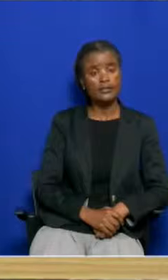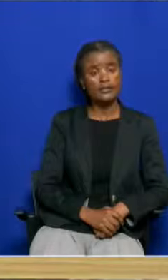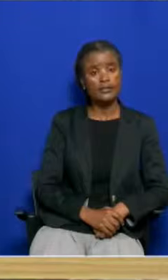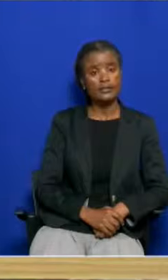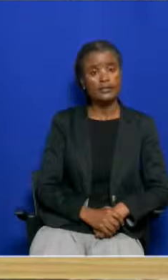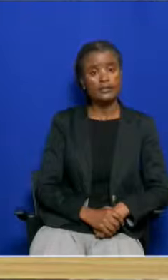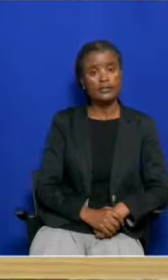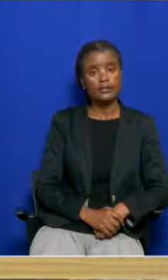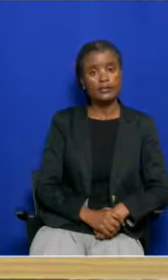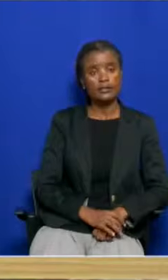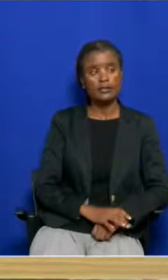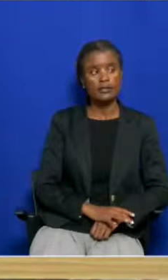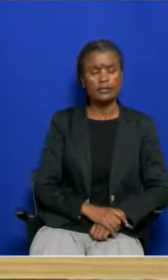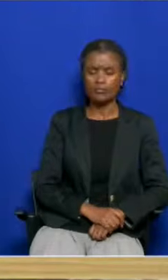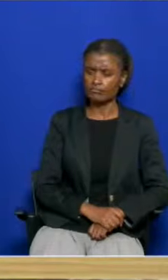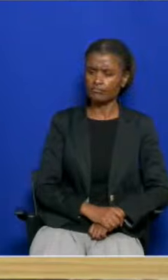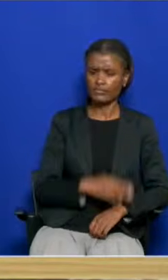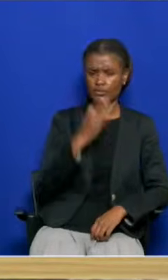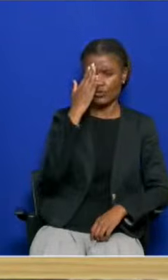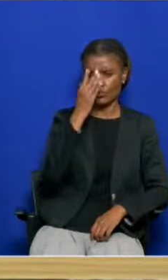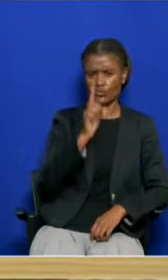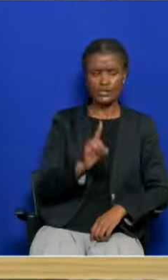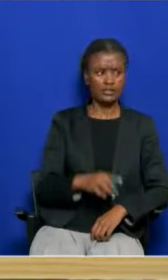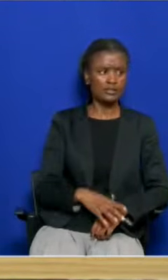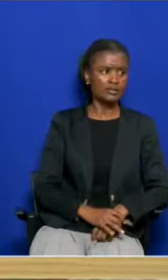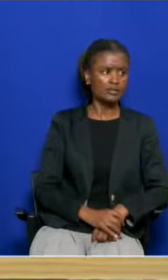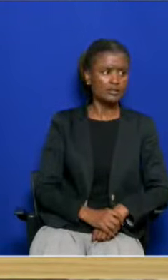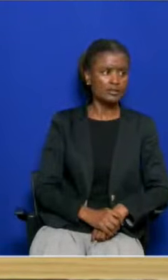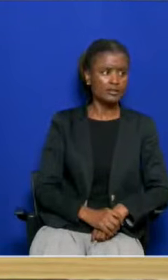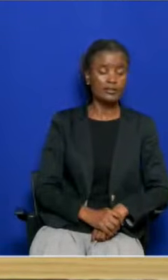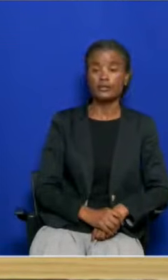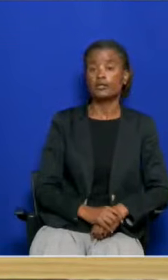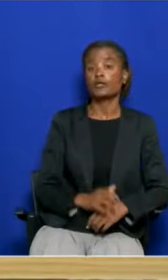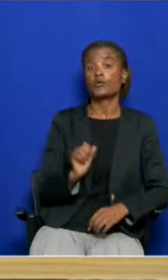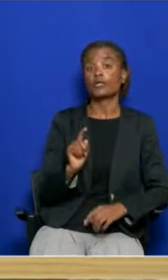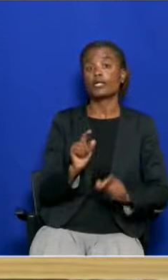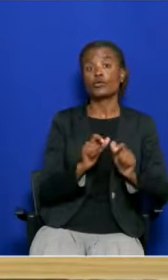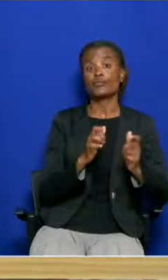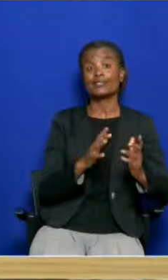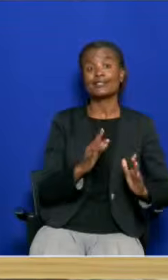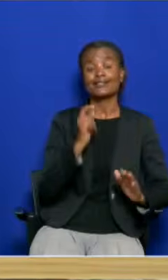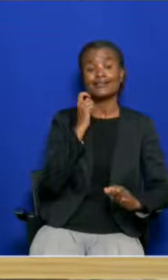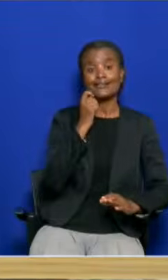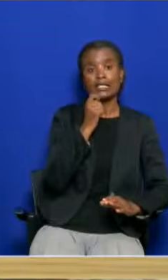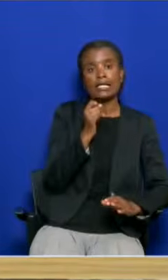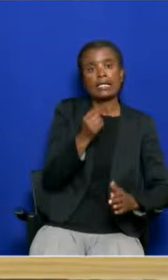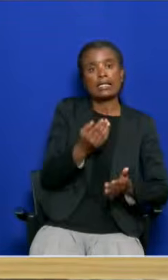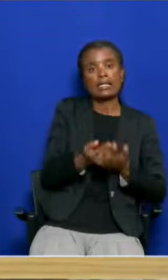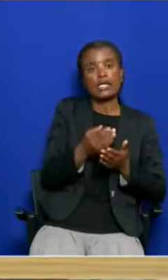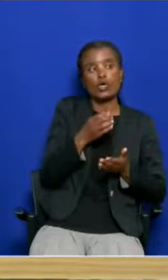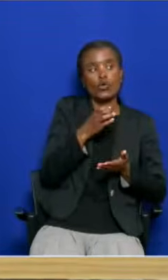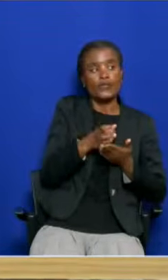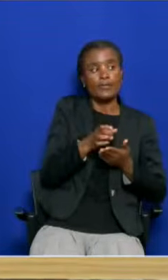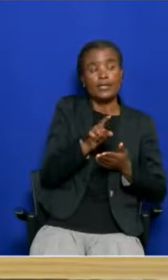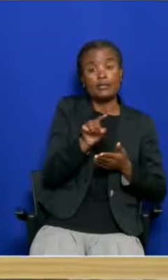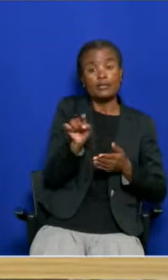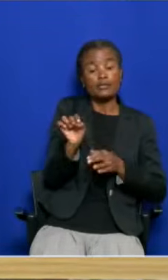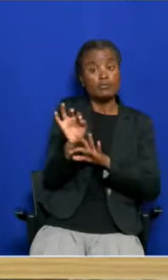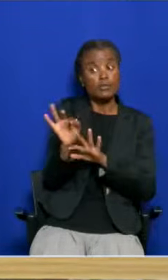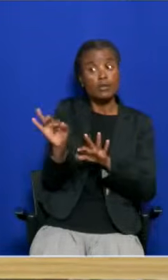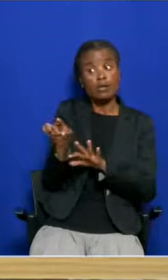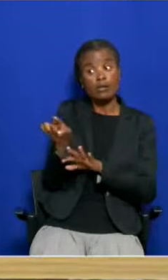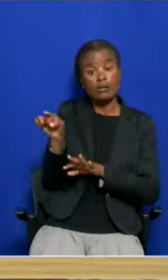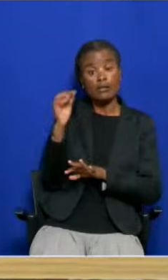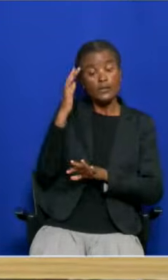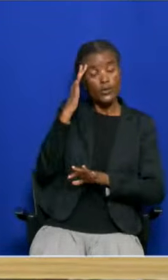If he knows what? Okay. He said, Commissioner, can I confirm if he knows those people? Because if it is alleged that they